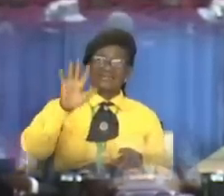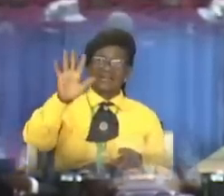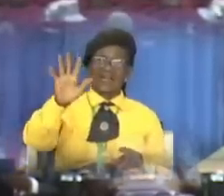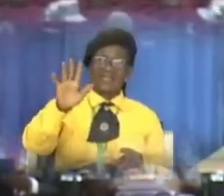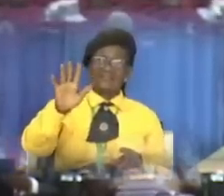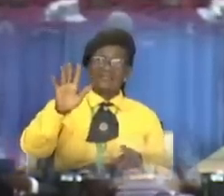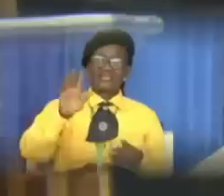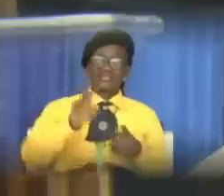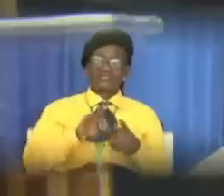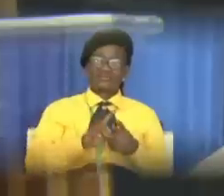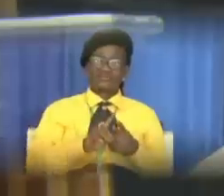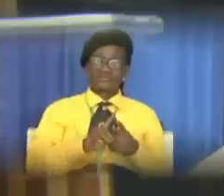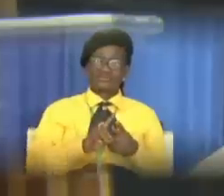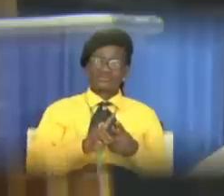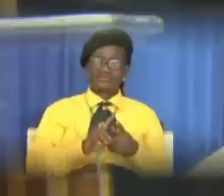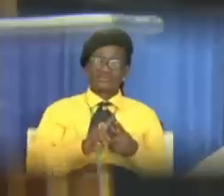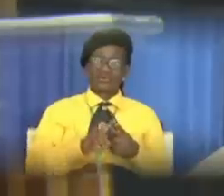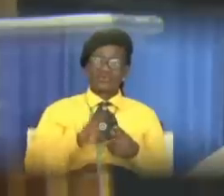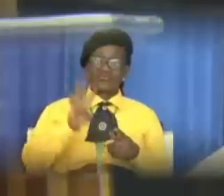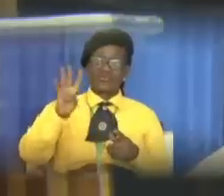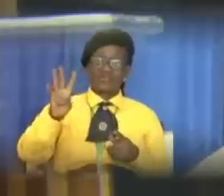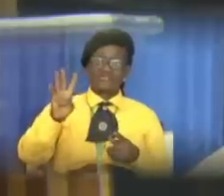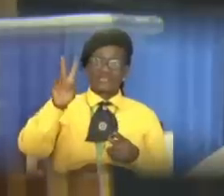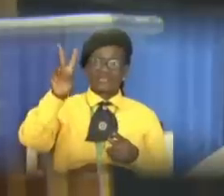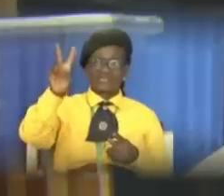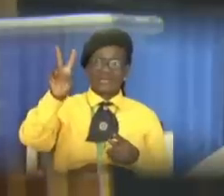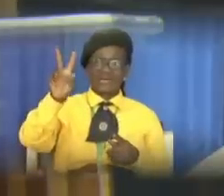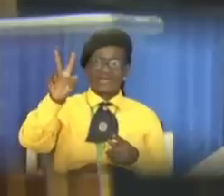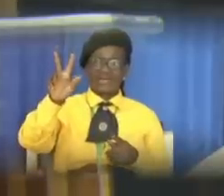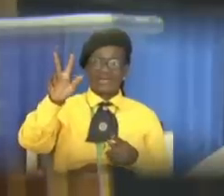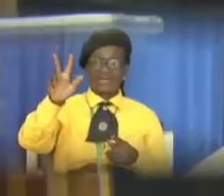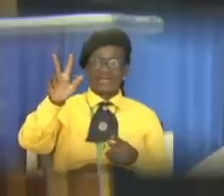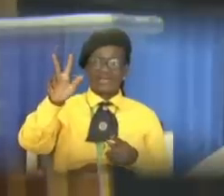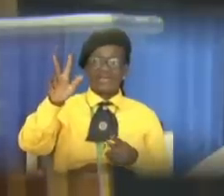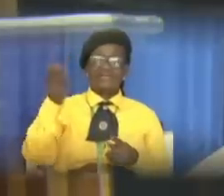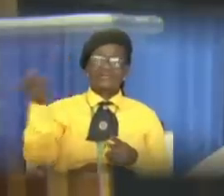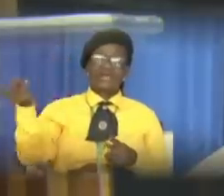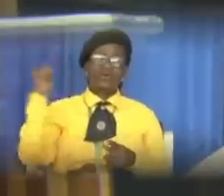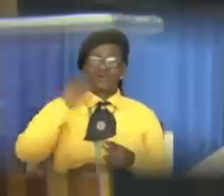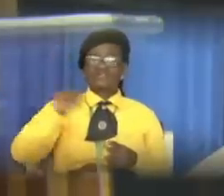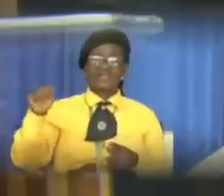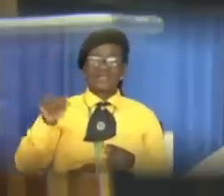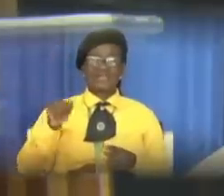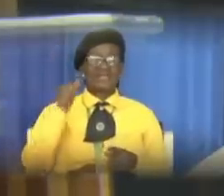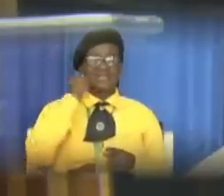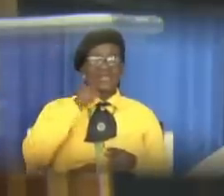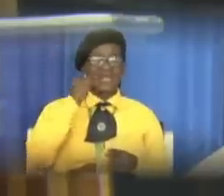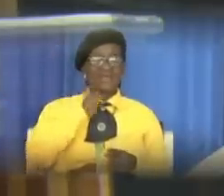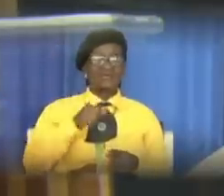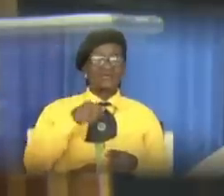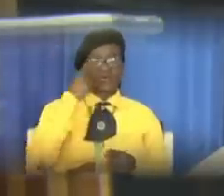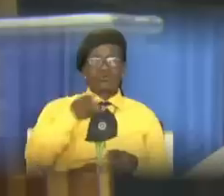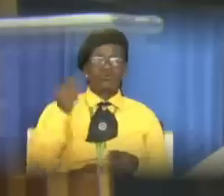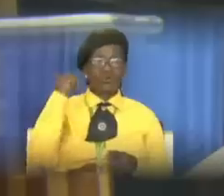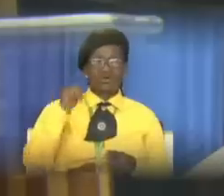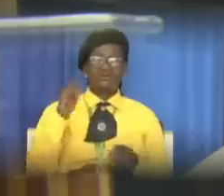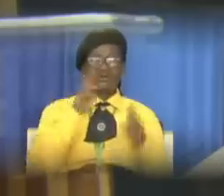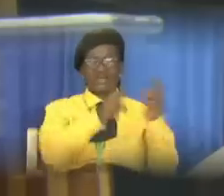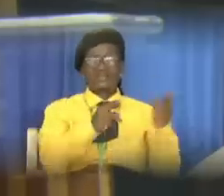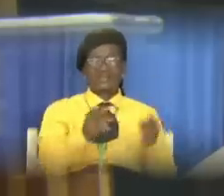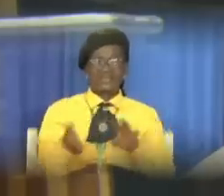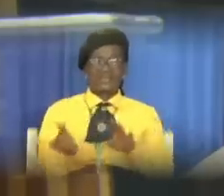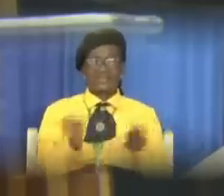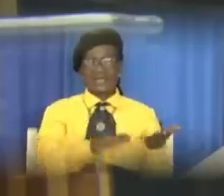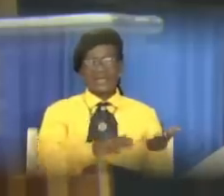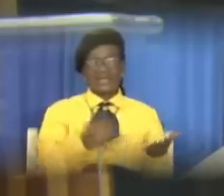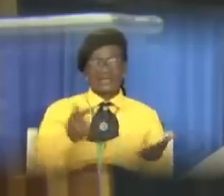43. Mark 5, 35 to 43. And there was a girl who was already dead. The light